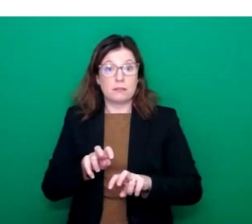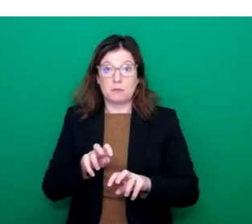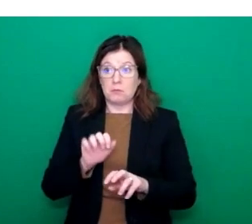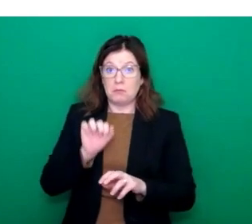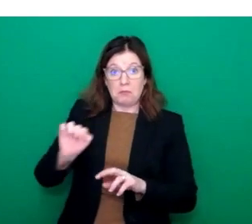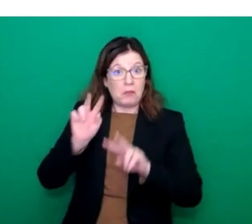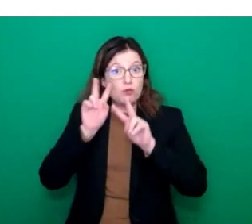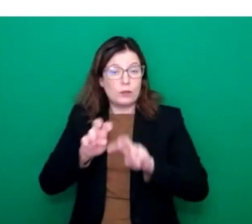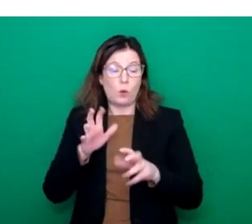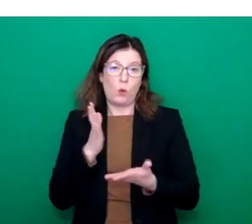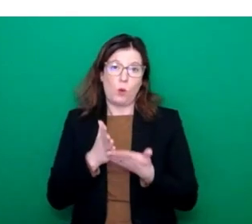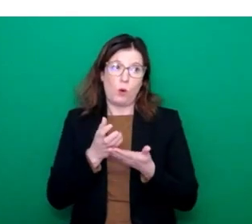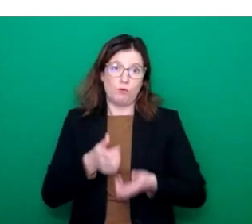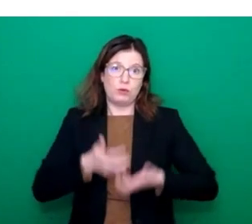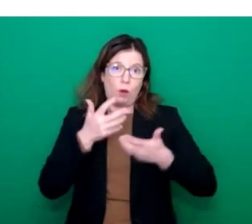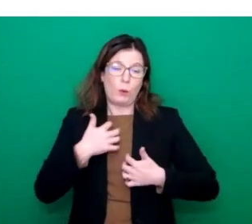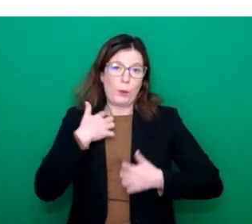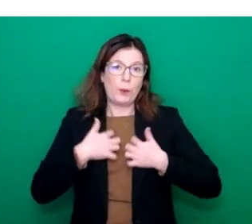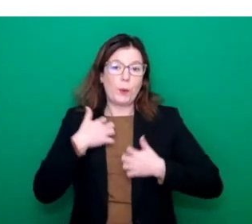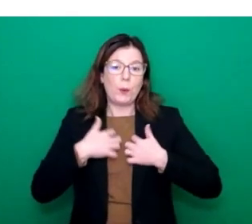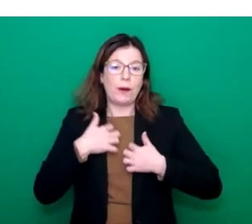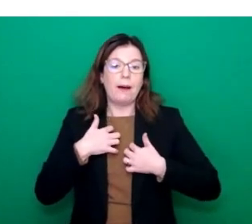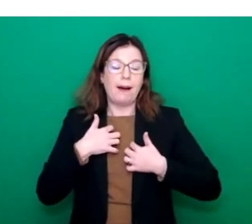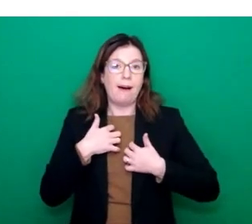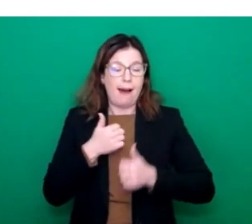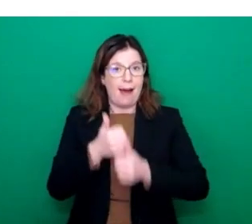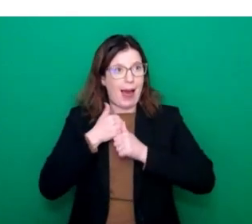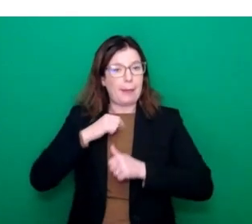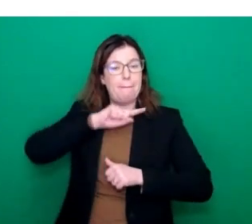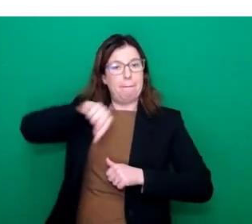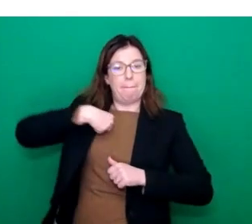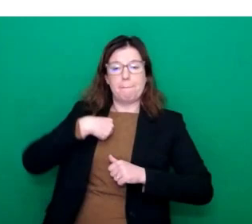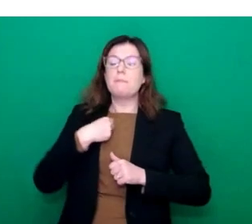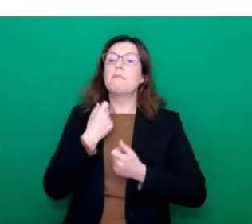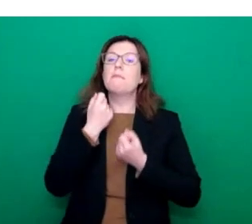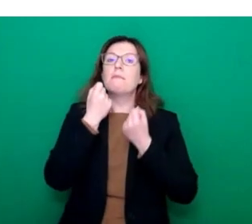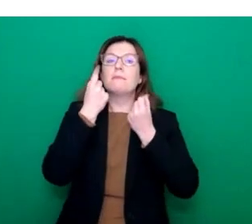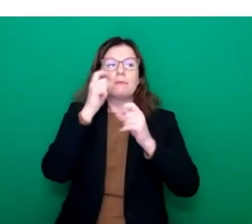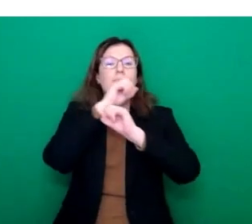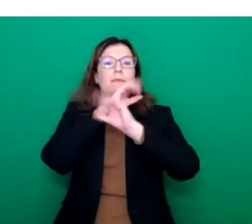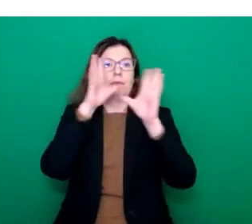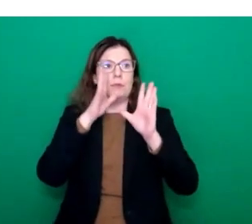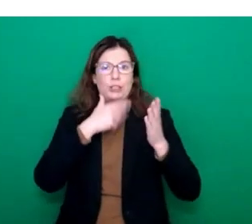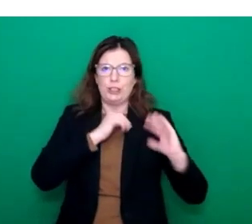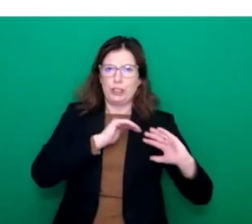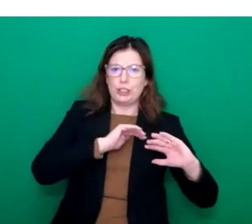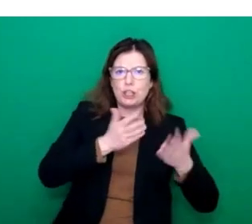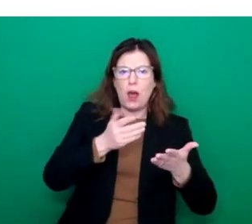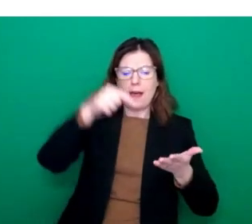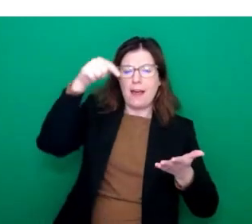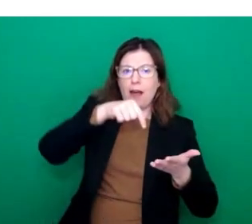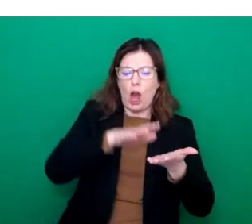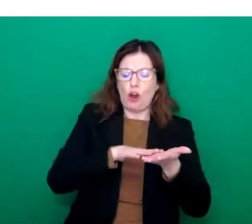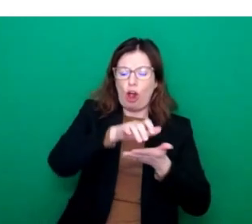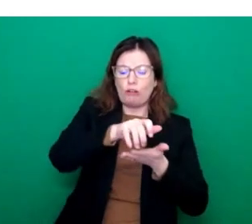interesting, leading to really us understanding a lot more about what in our service could be some cultural